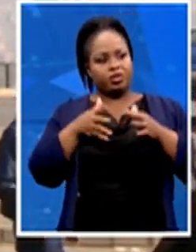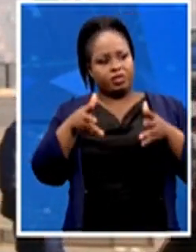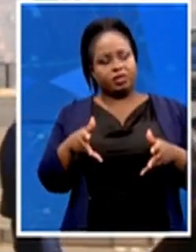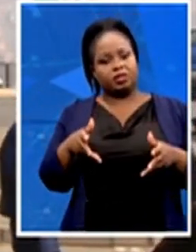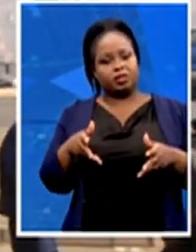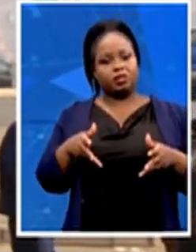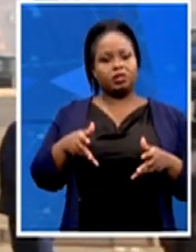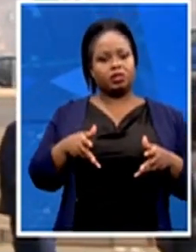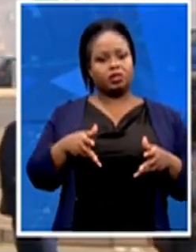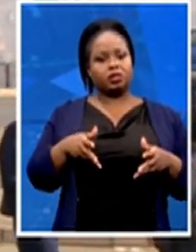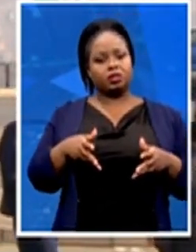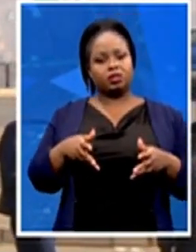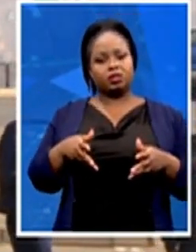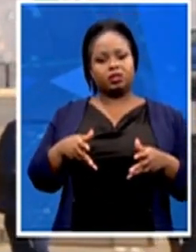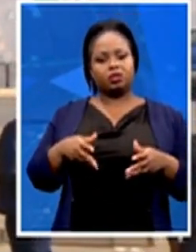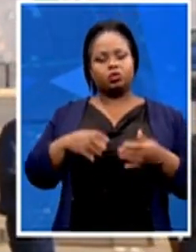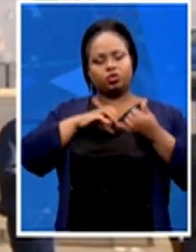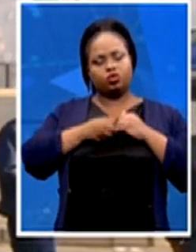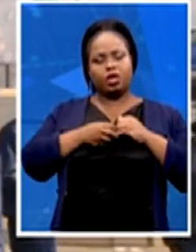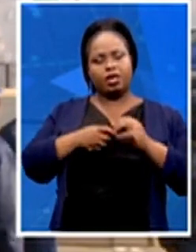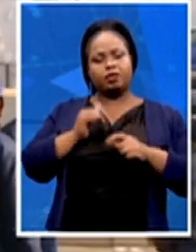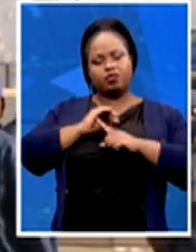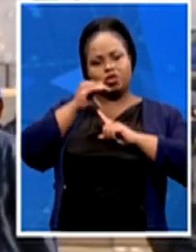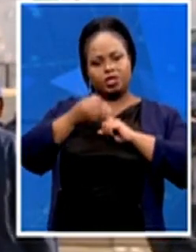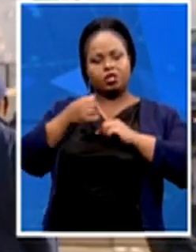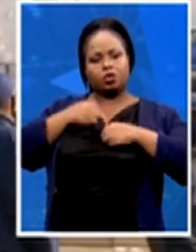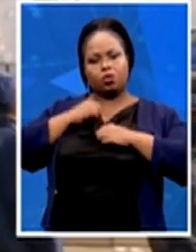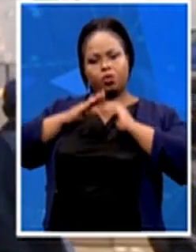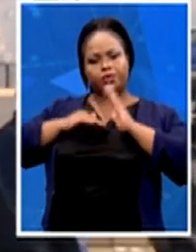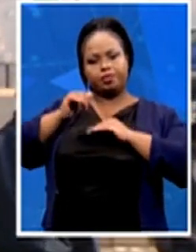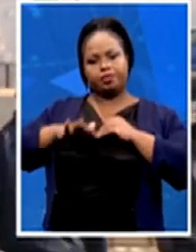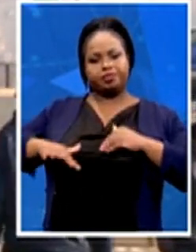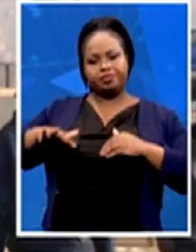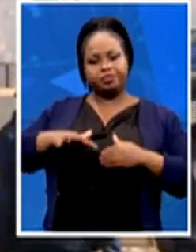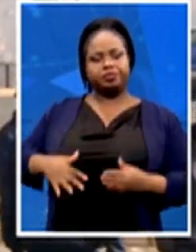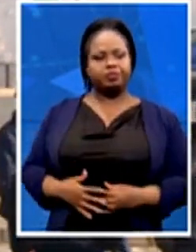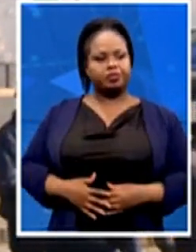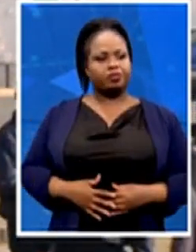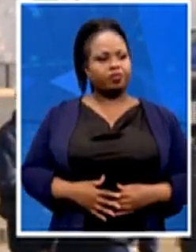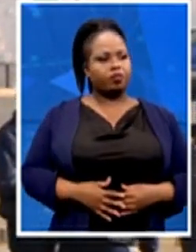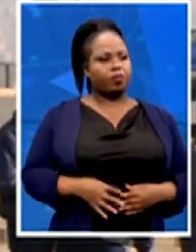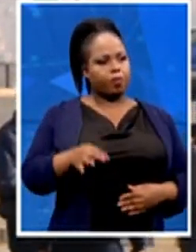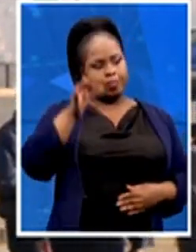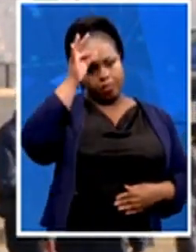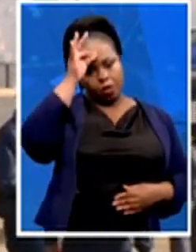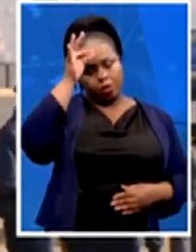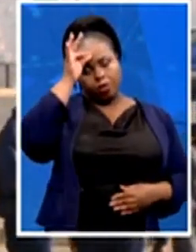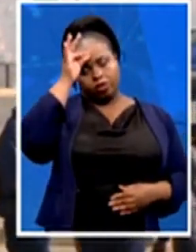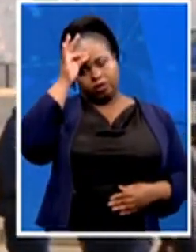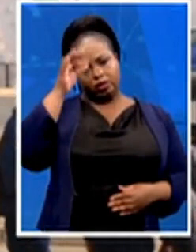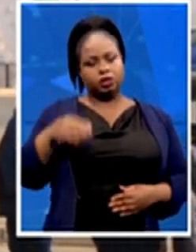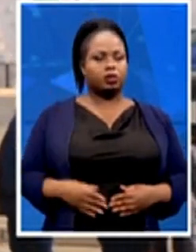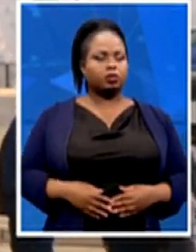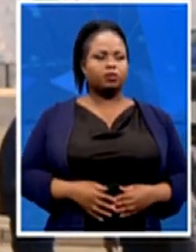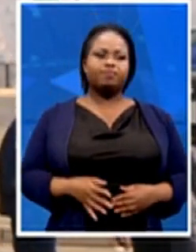to try and protect this infrastructure? Look, the police were massive. I really need to